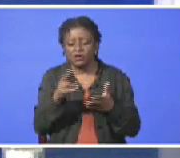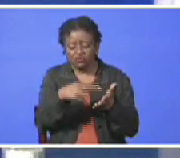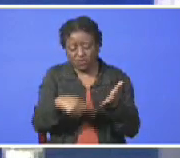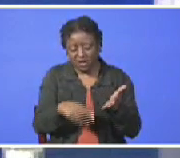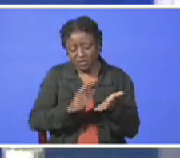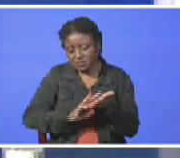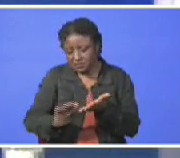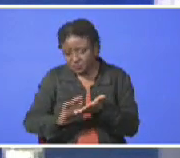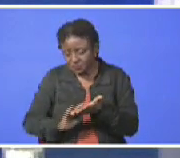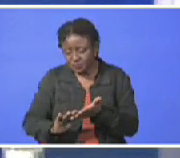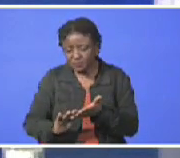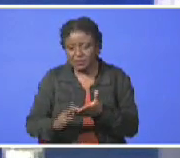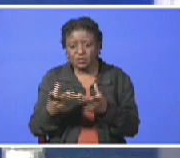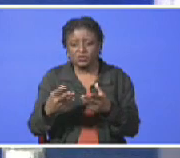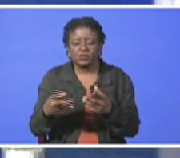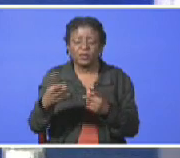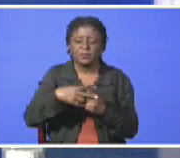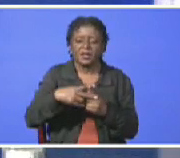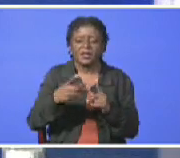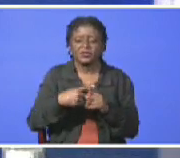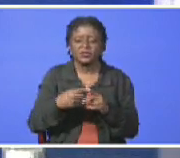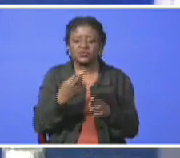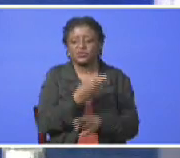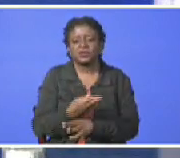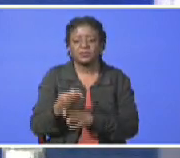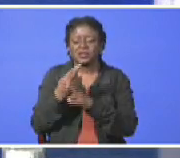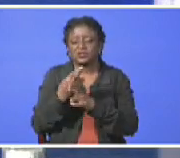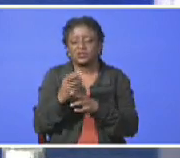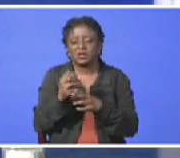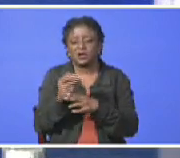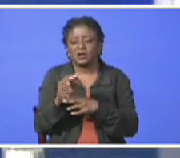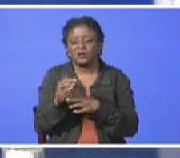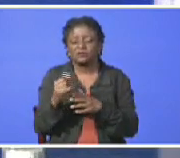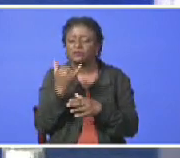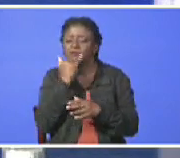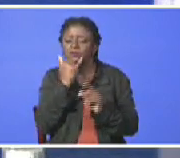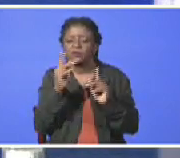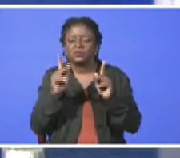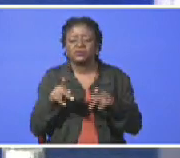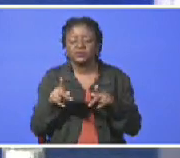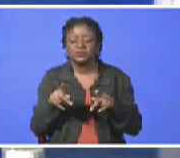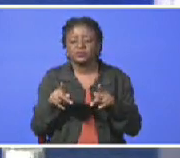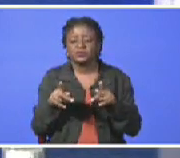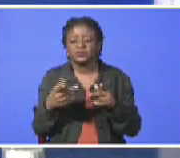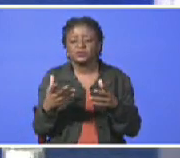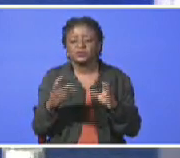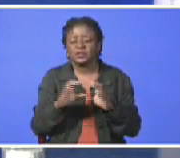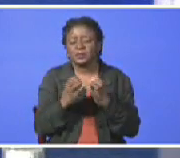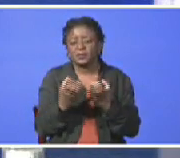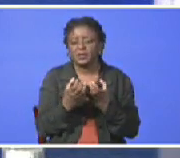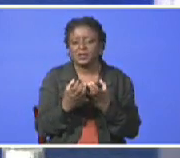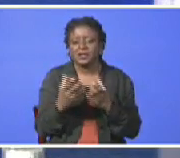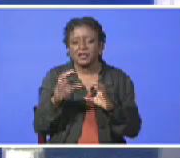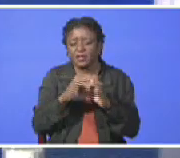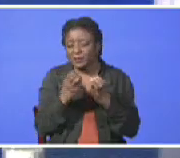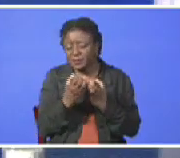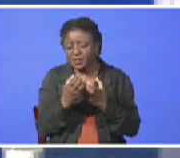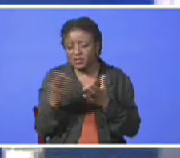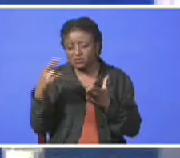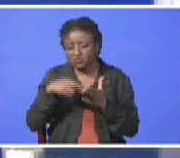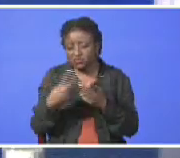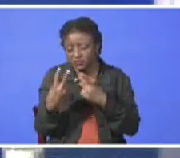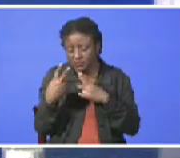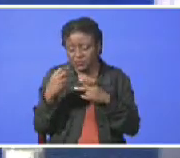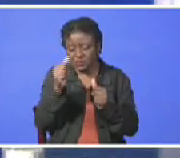the Rehabilitation of Offenders Committee. Now, certain conditions have to be met, but the committee reviews each